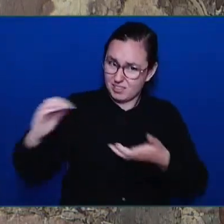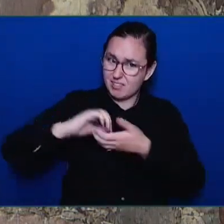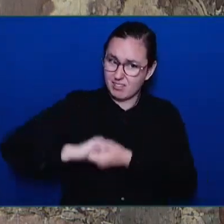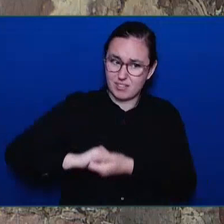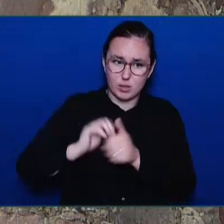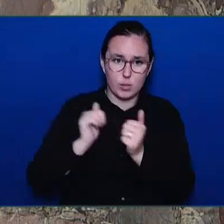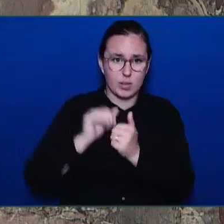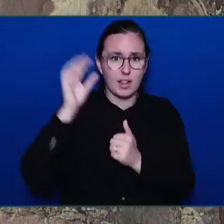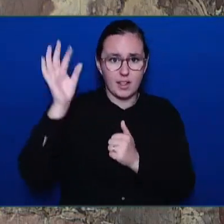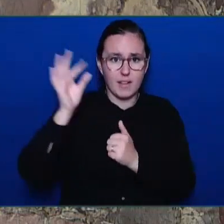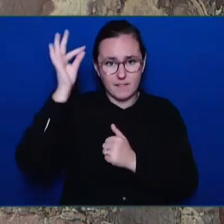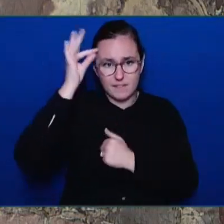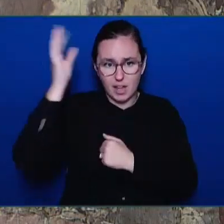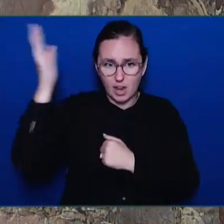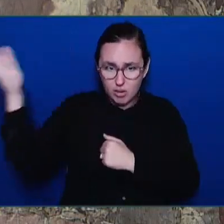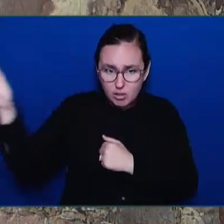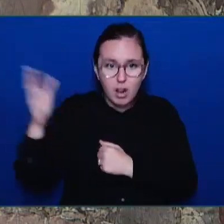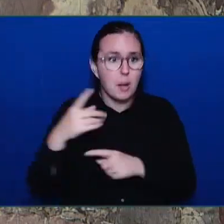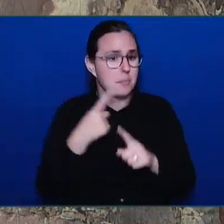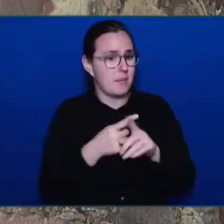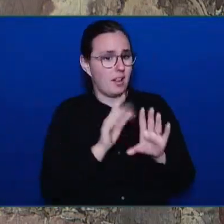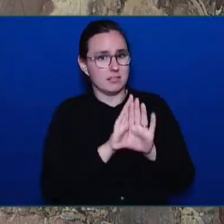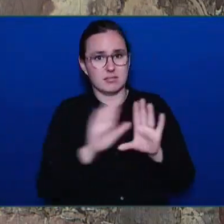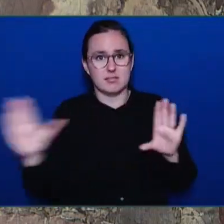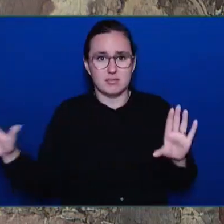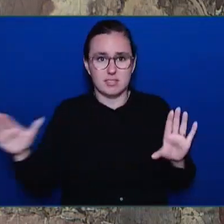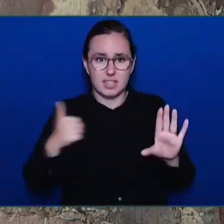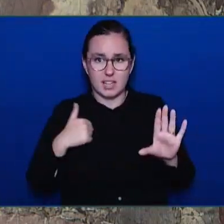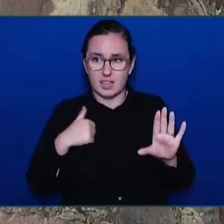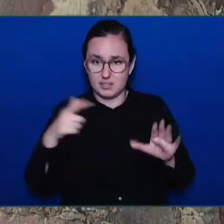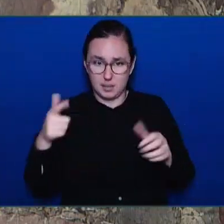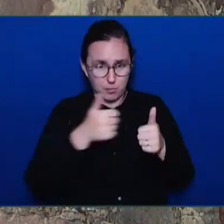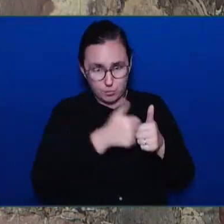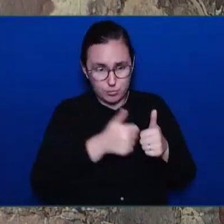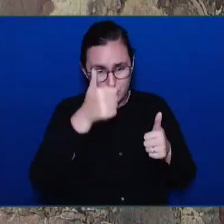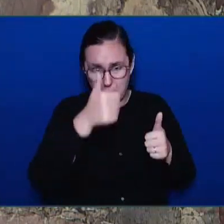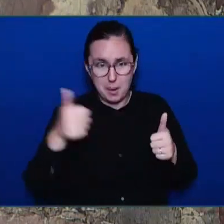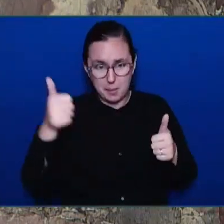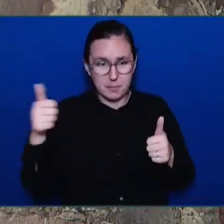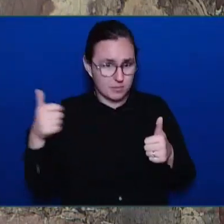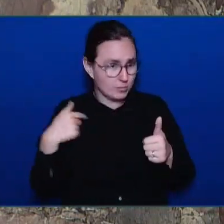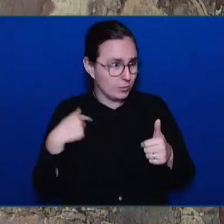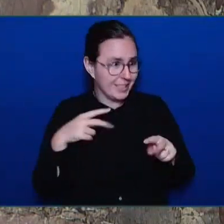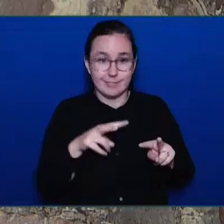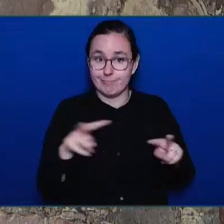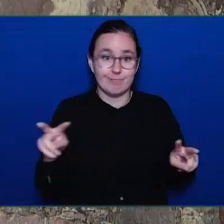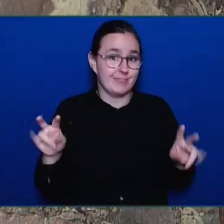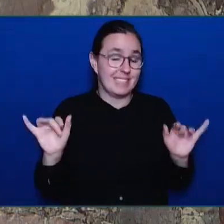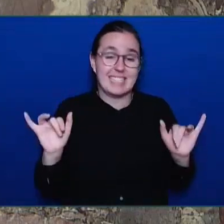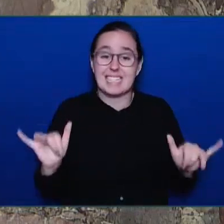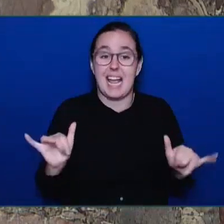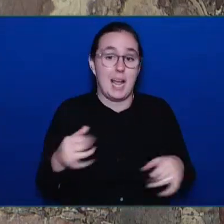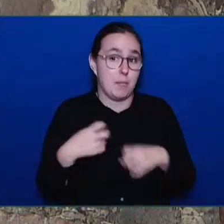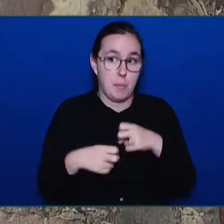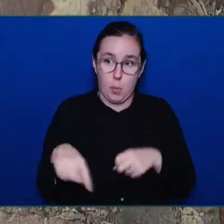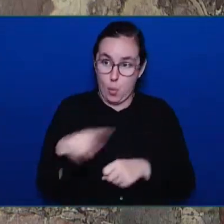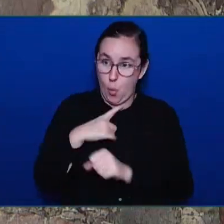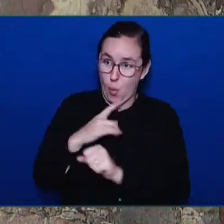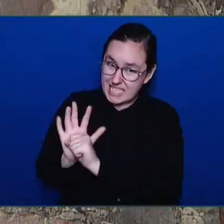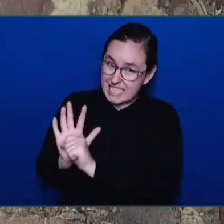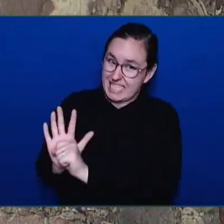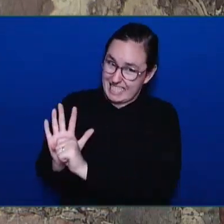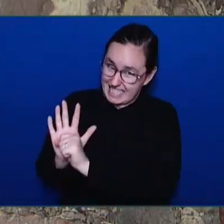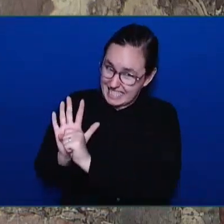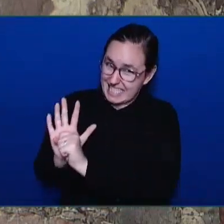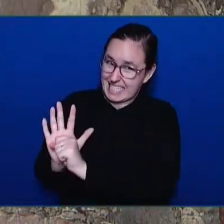all facing this issue to pressure the federal government on the exact same thing. We're going to keep working for British Columbians every single day until every